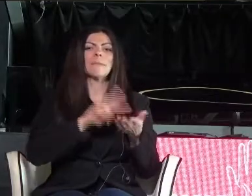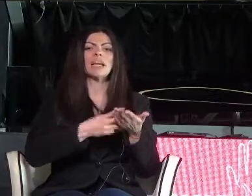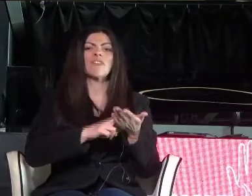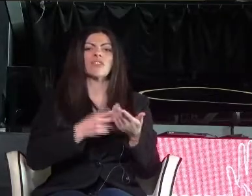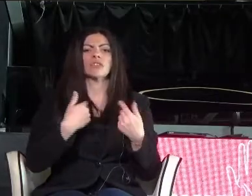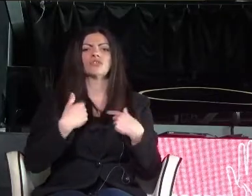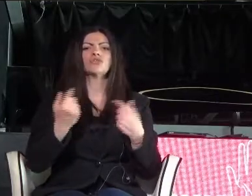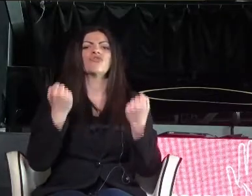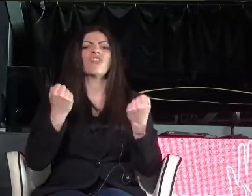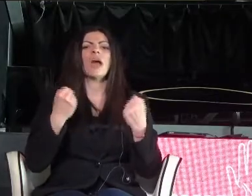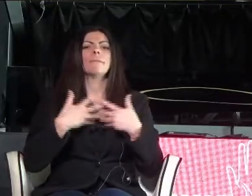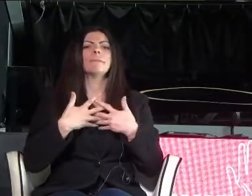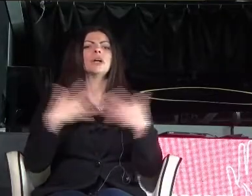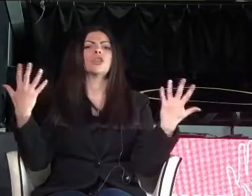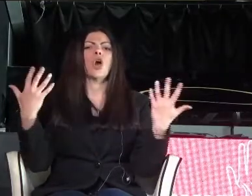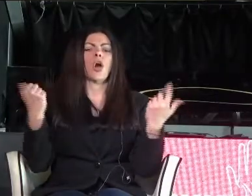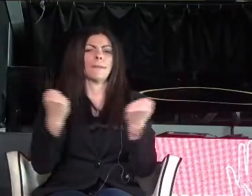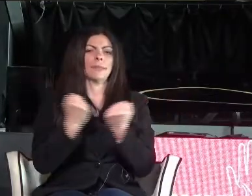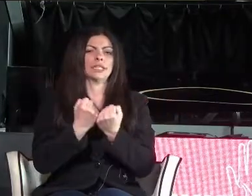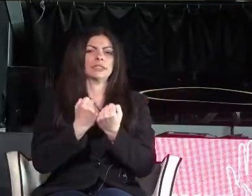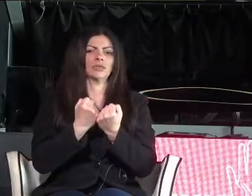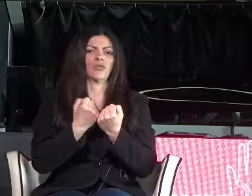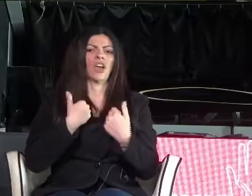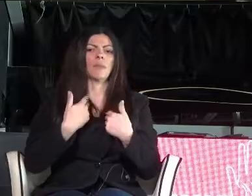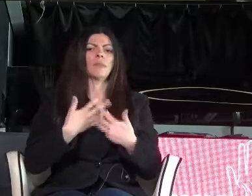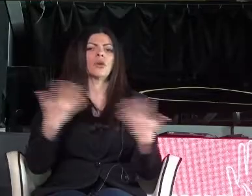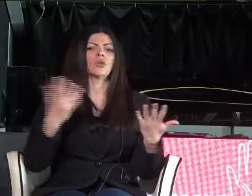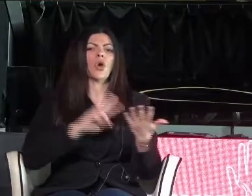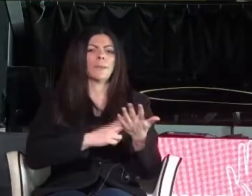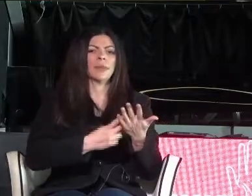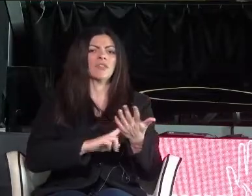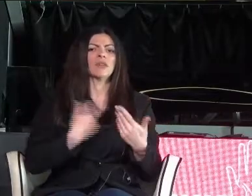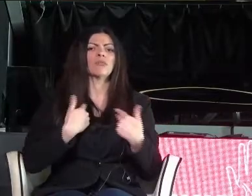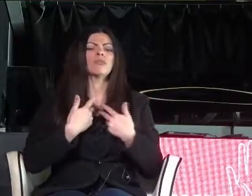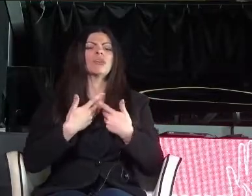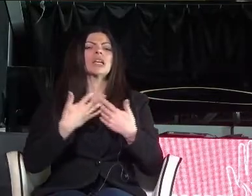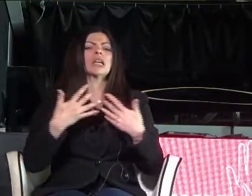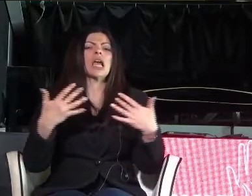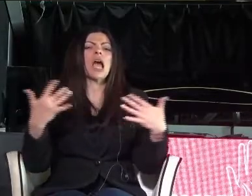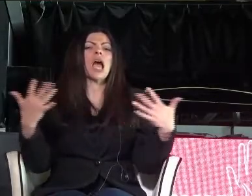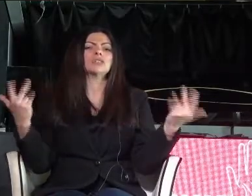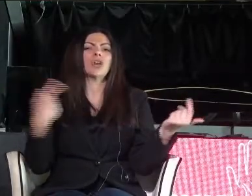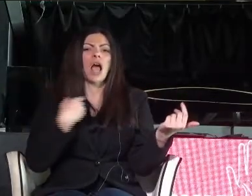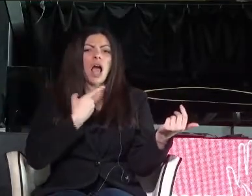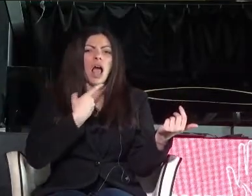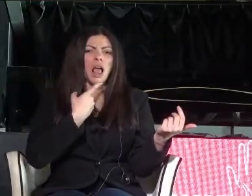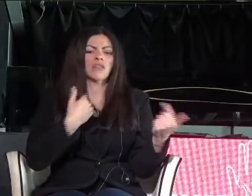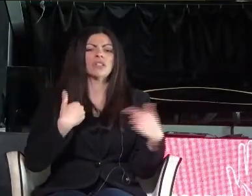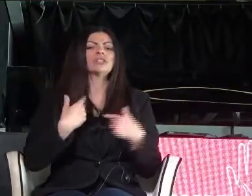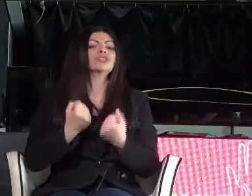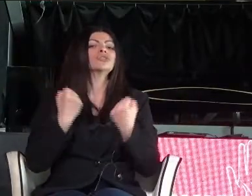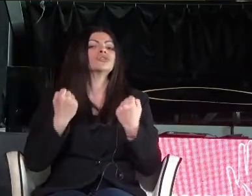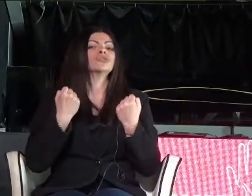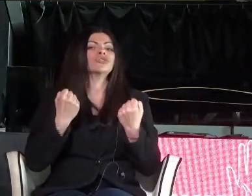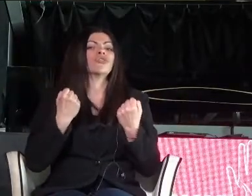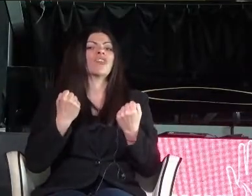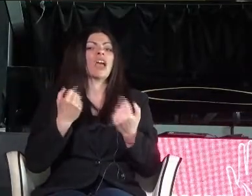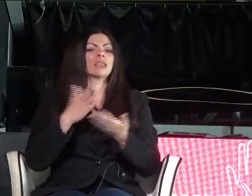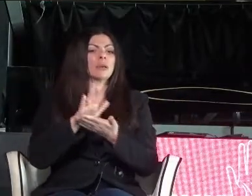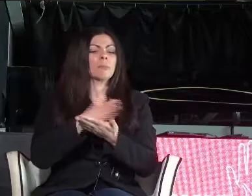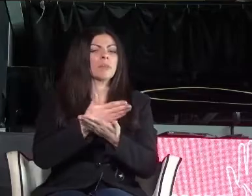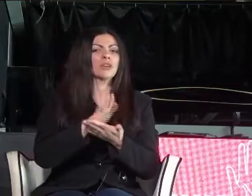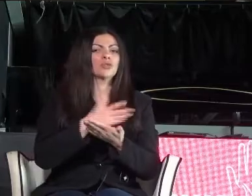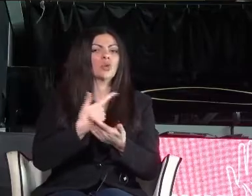voices, and accents. I live in between, and I have lived through many generations. What happened to us might not affect